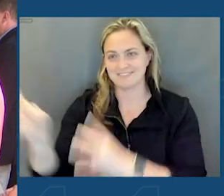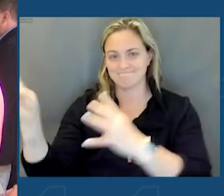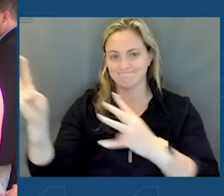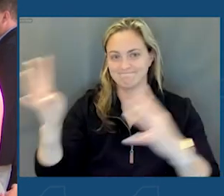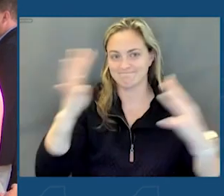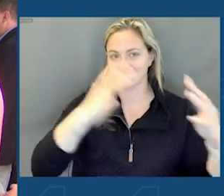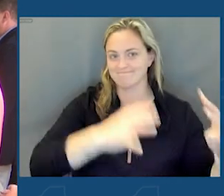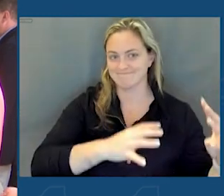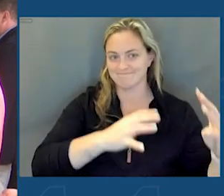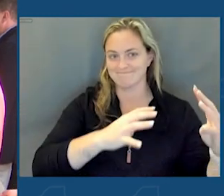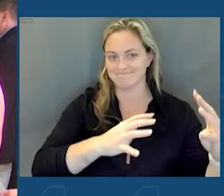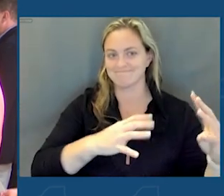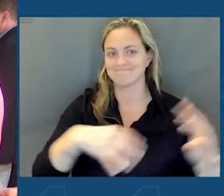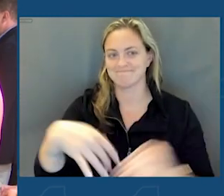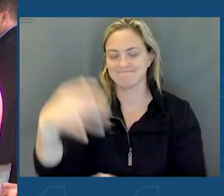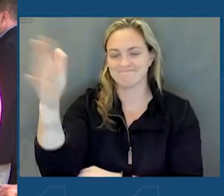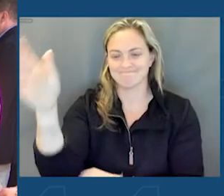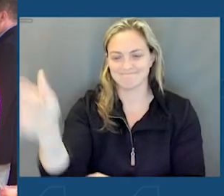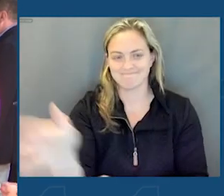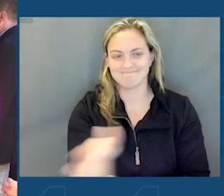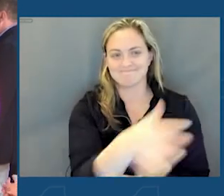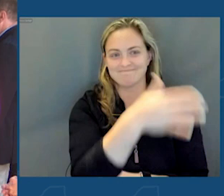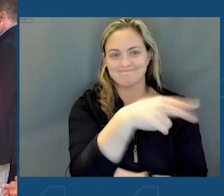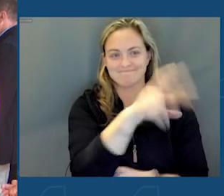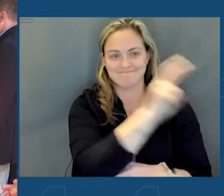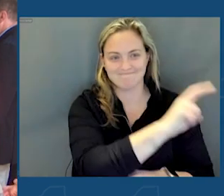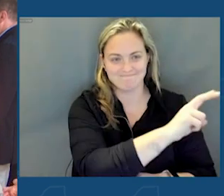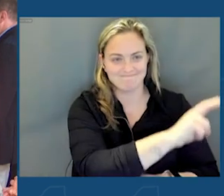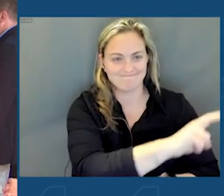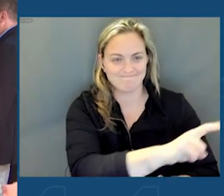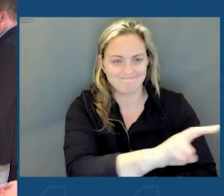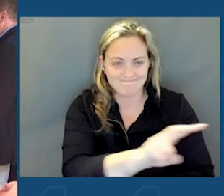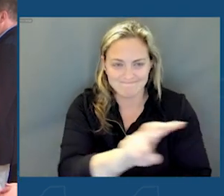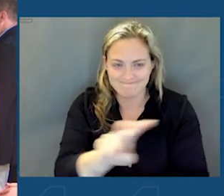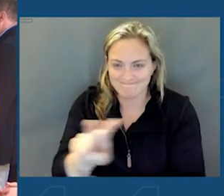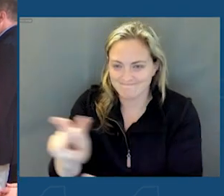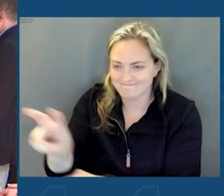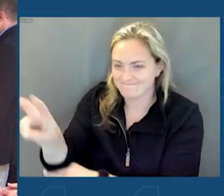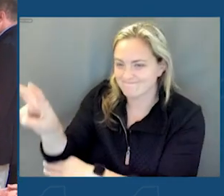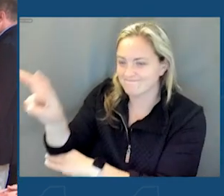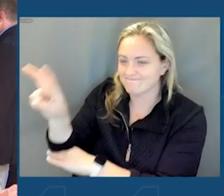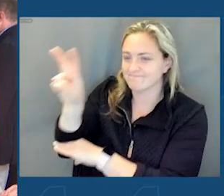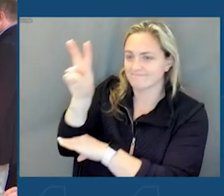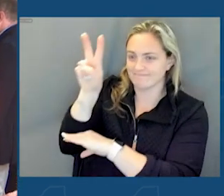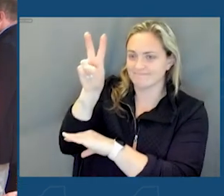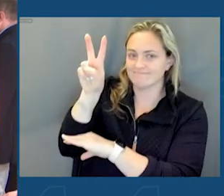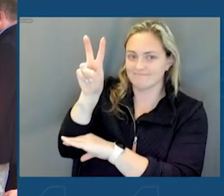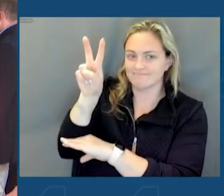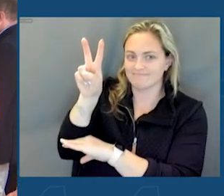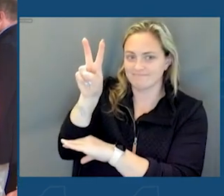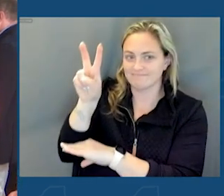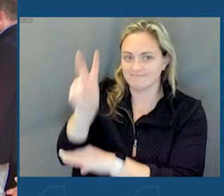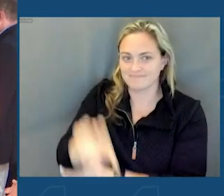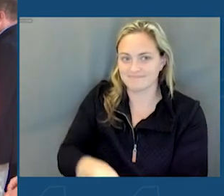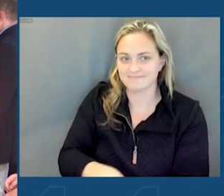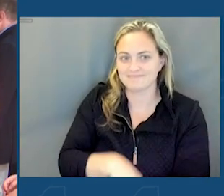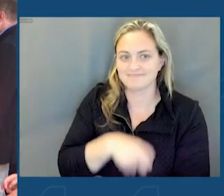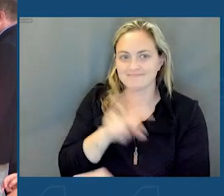perilous fight o'er the ramparts we watched were